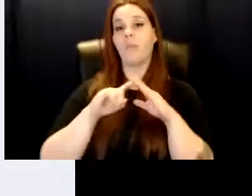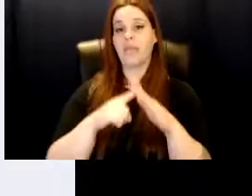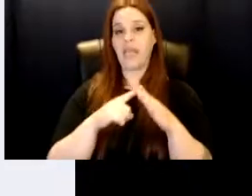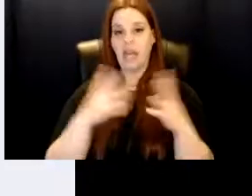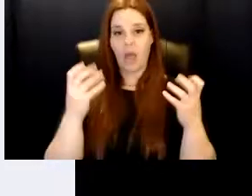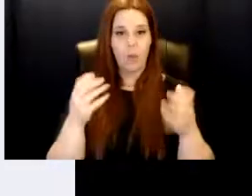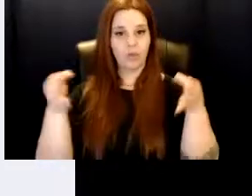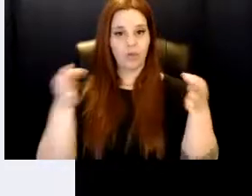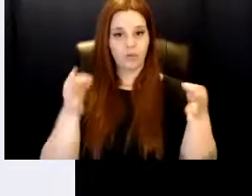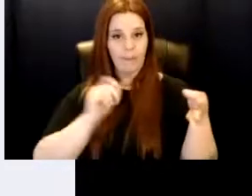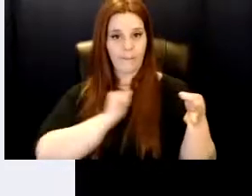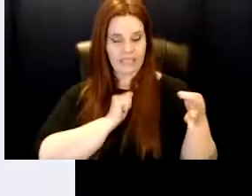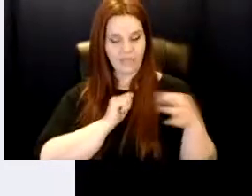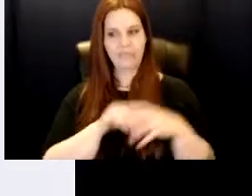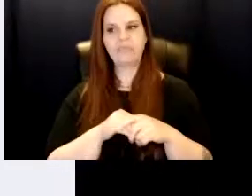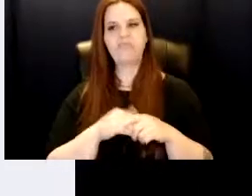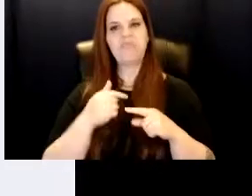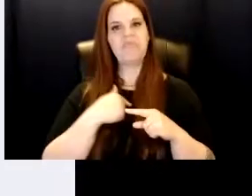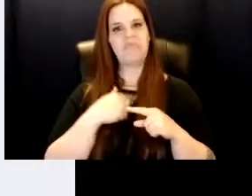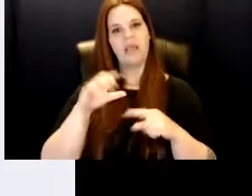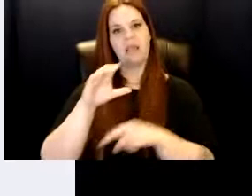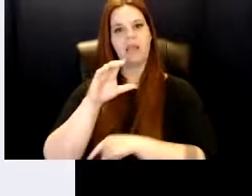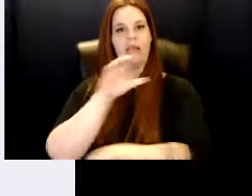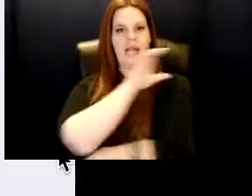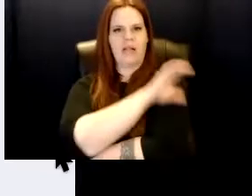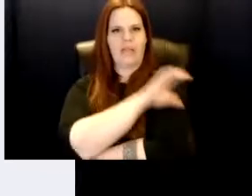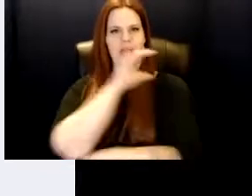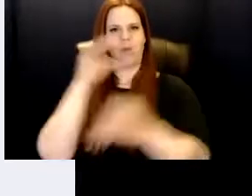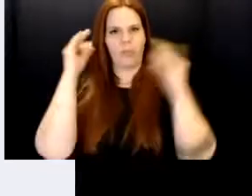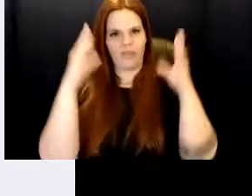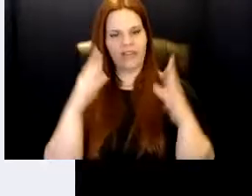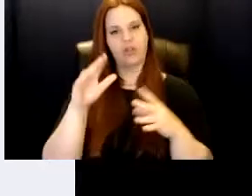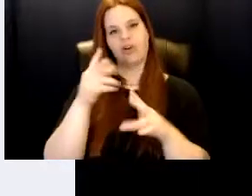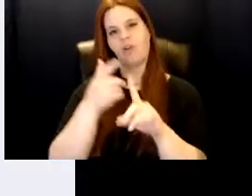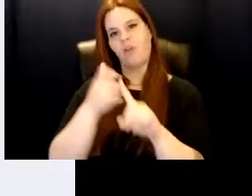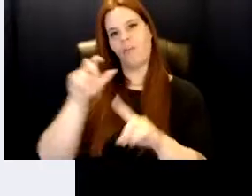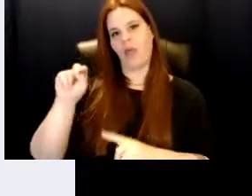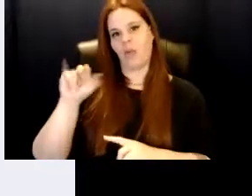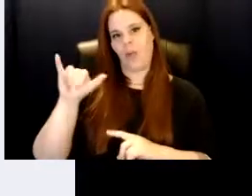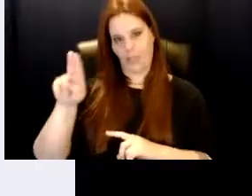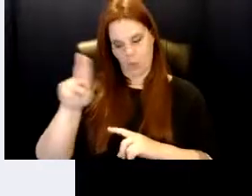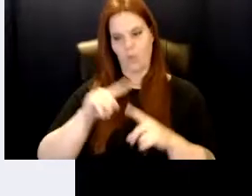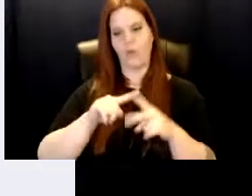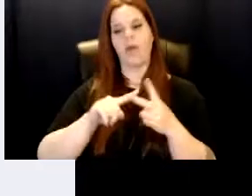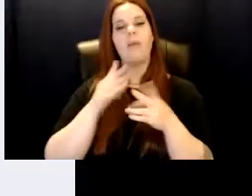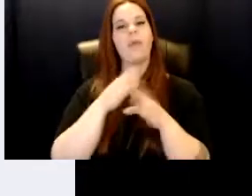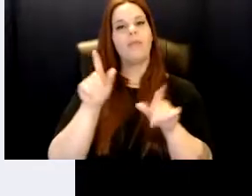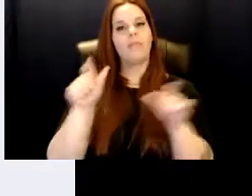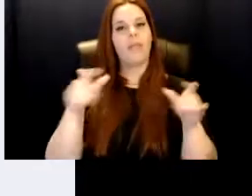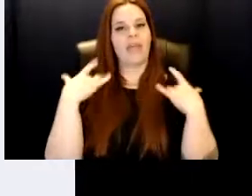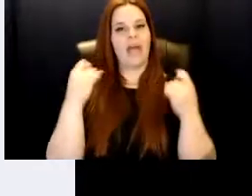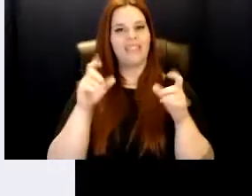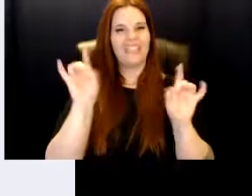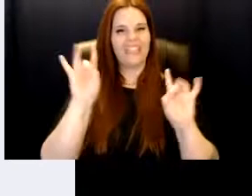to describe myself. I am a clinical professor at NYU. I'm a public health disaster researcher, and